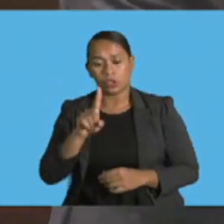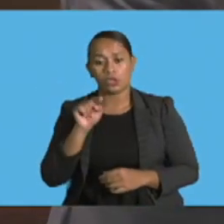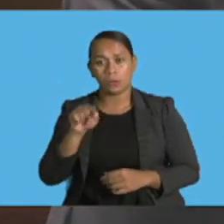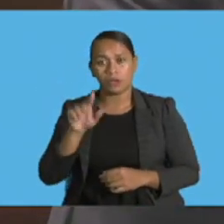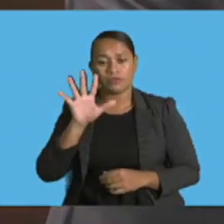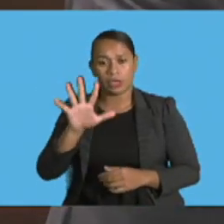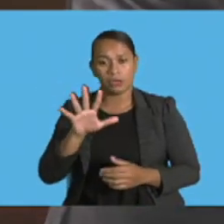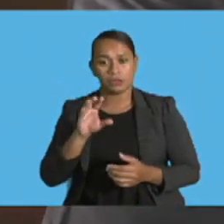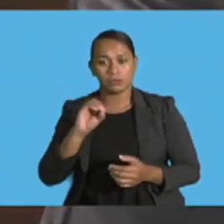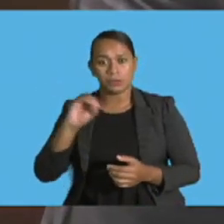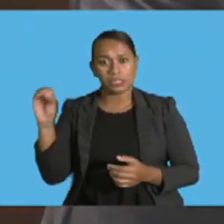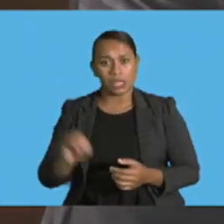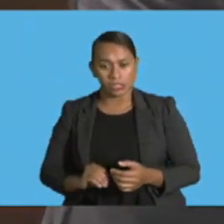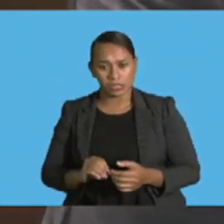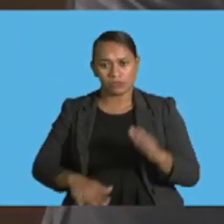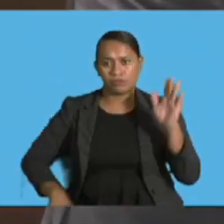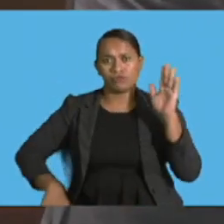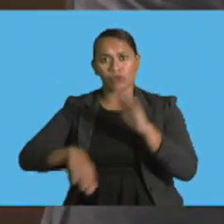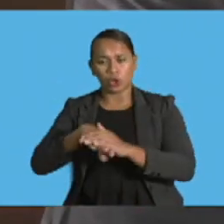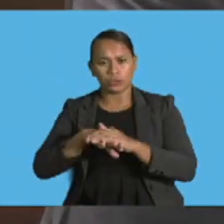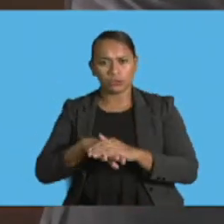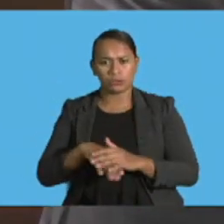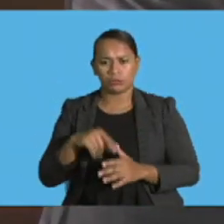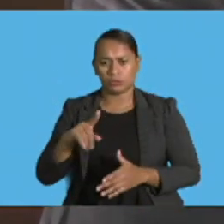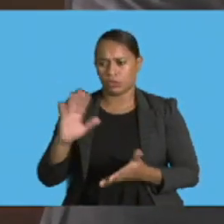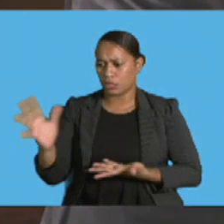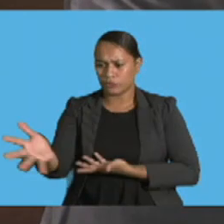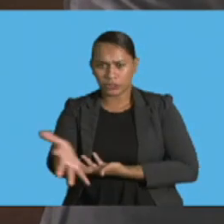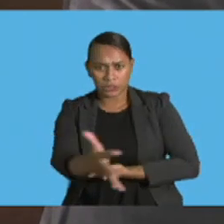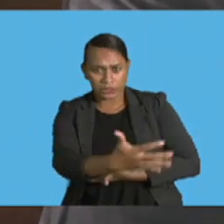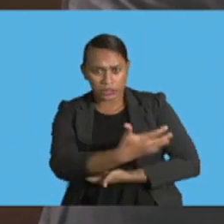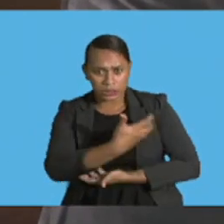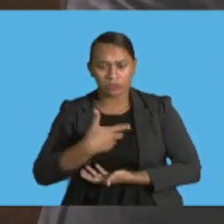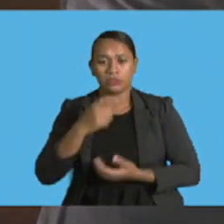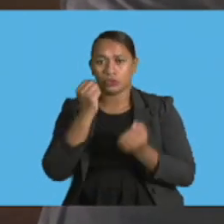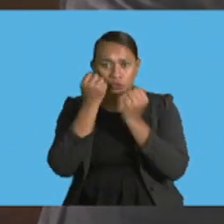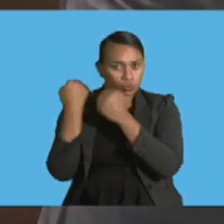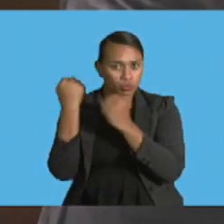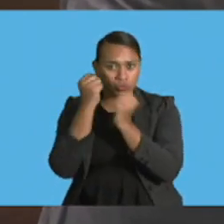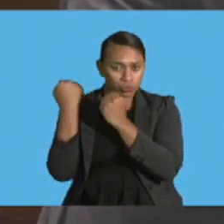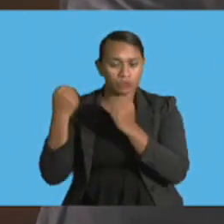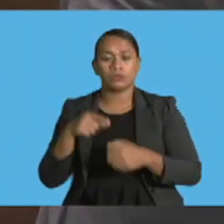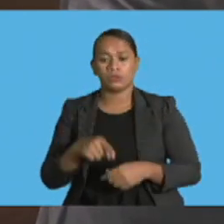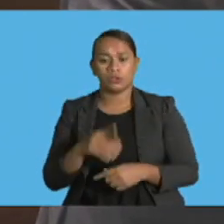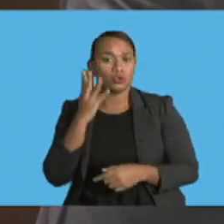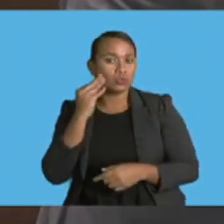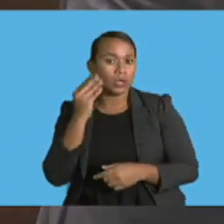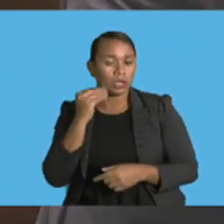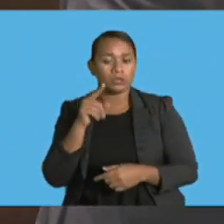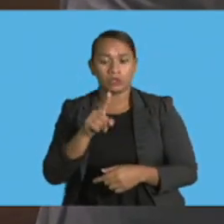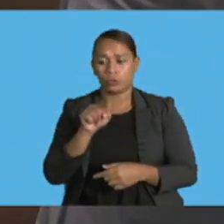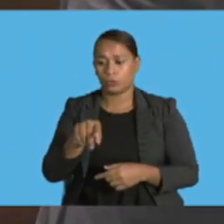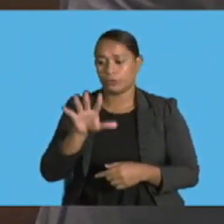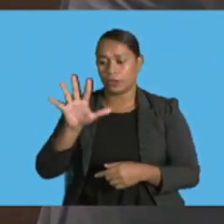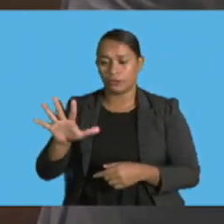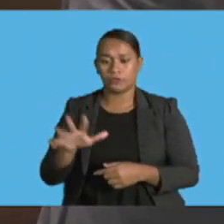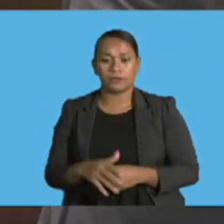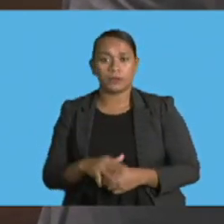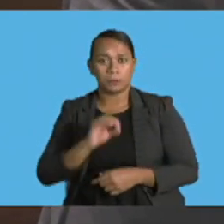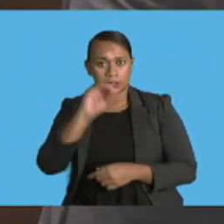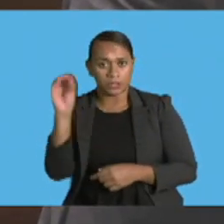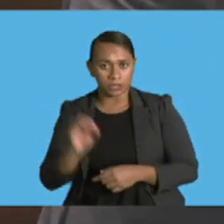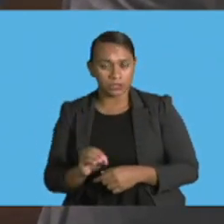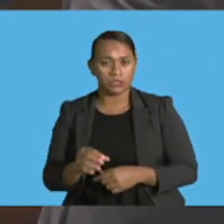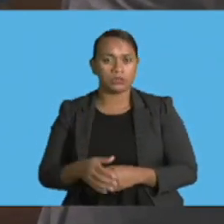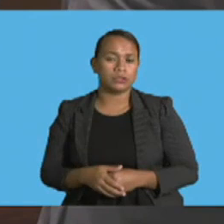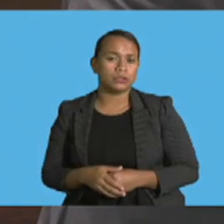the total harvestable cane. Less than 1.5% of the total harvestable cane. That's